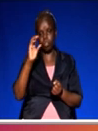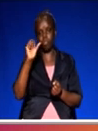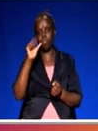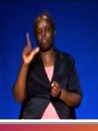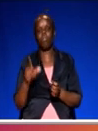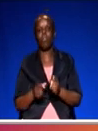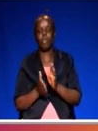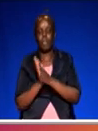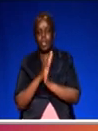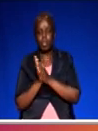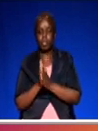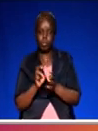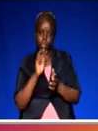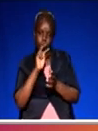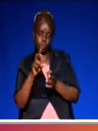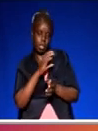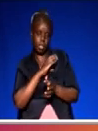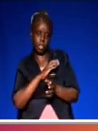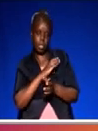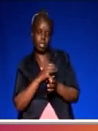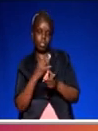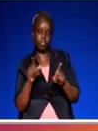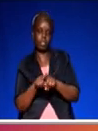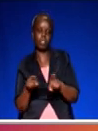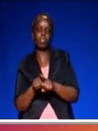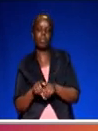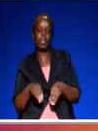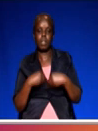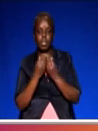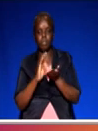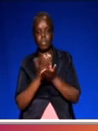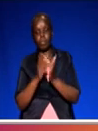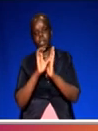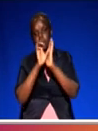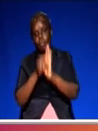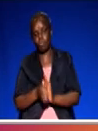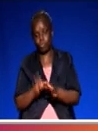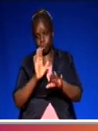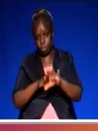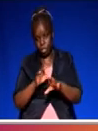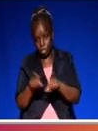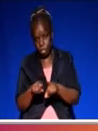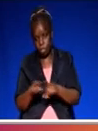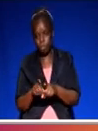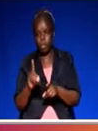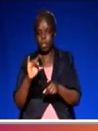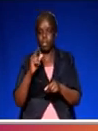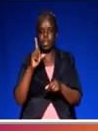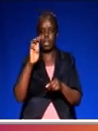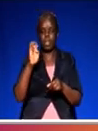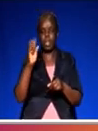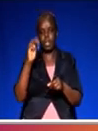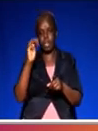will look at the characteristics of ideological narratives and give an example. We have dilemma stories. These are